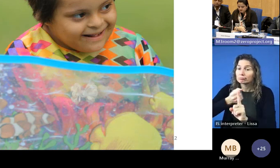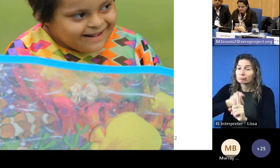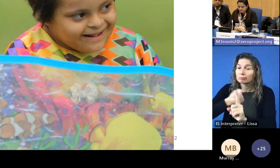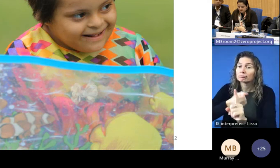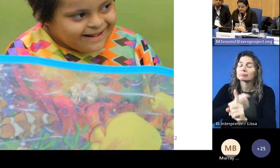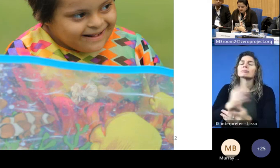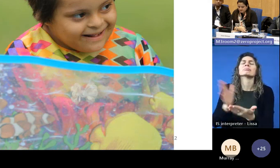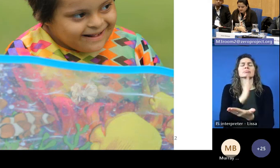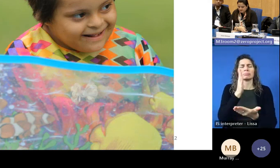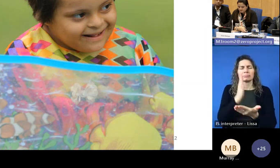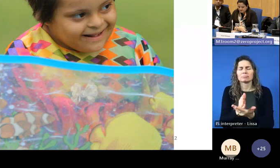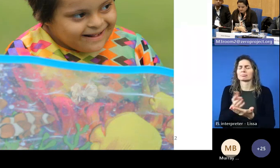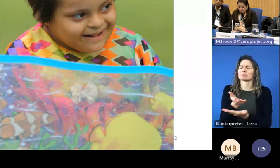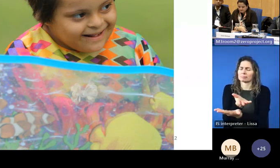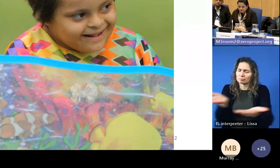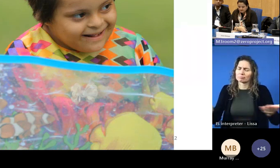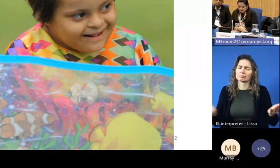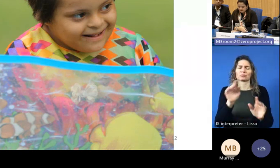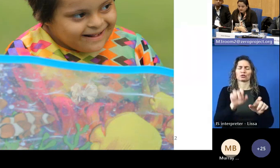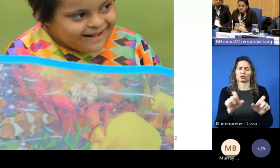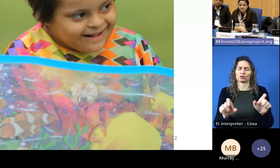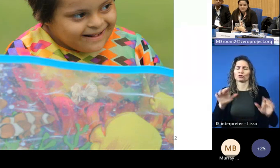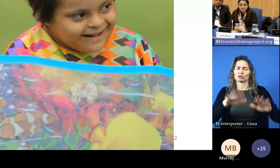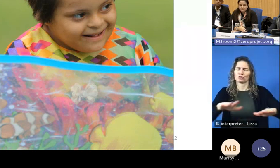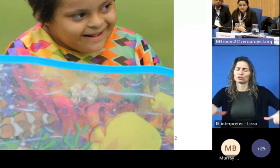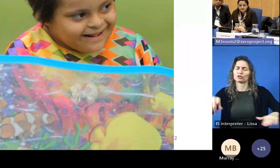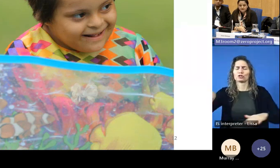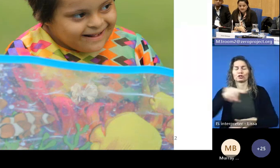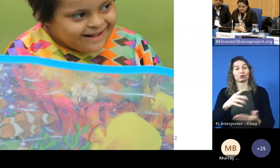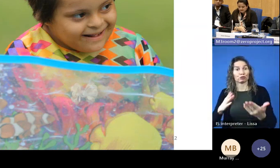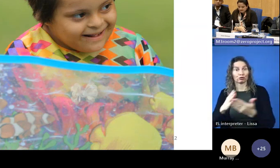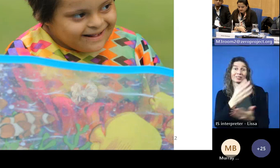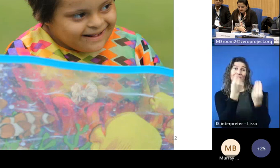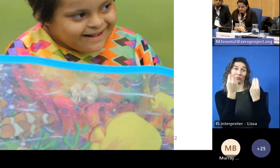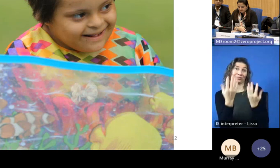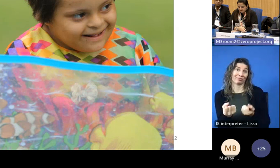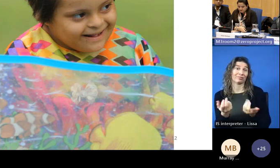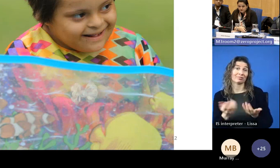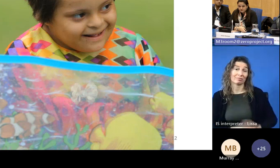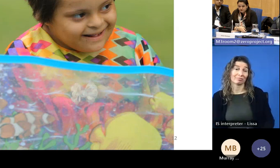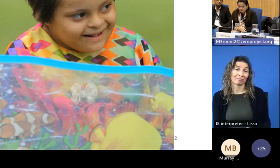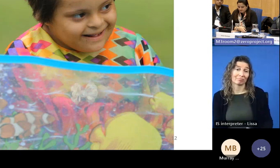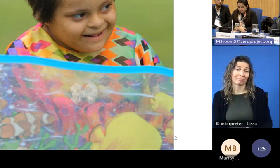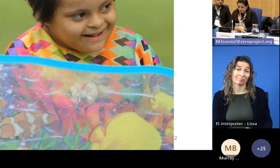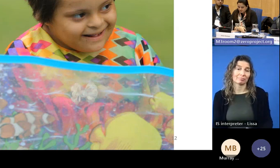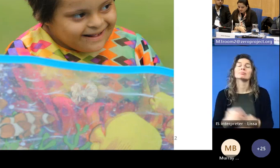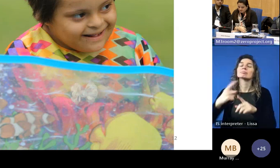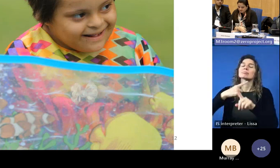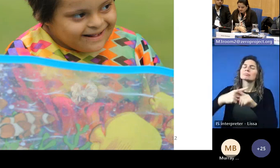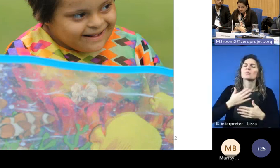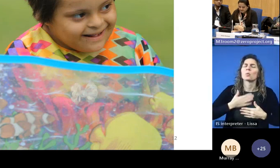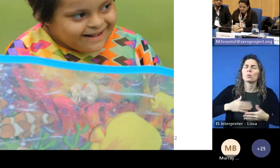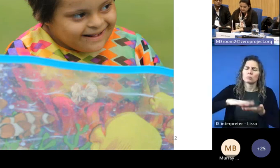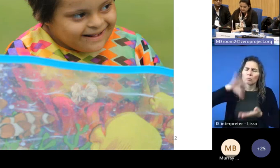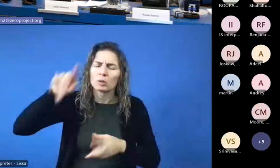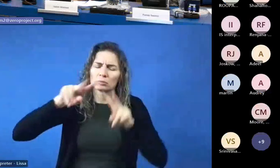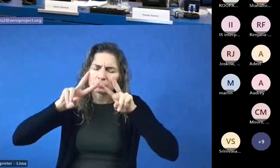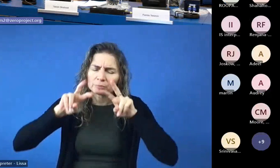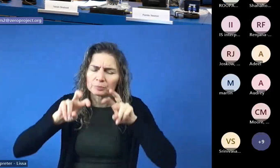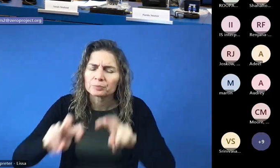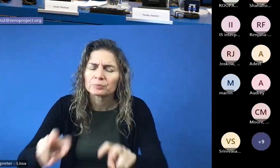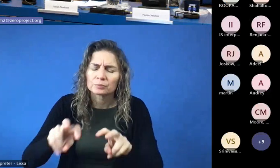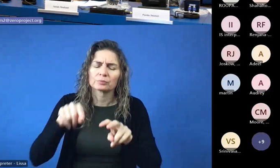each child's right to education. And last but not the least, conducting and publishing research for more contextualized